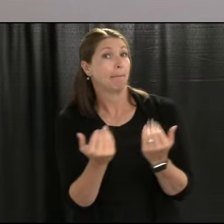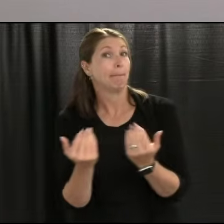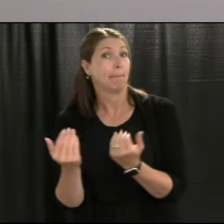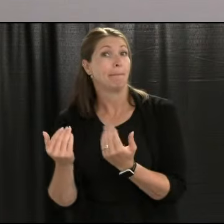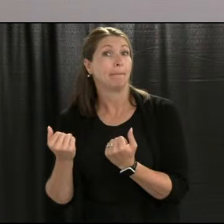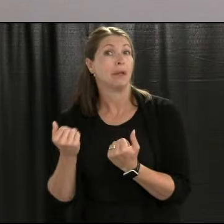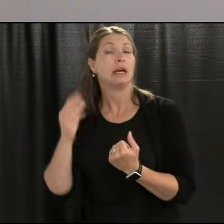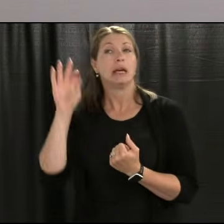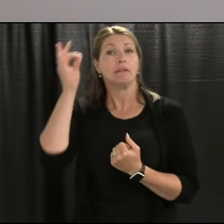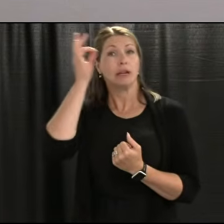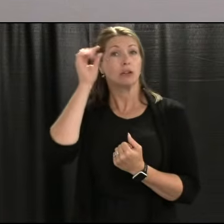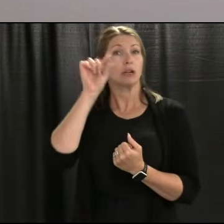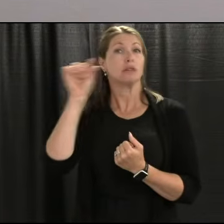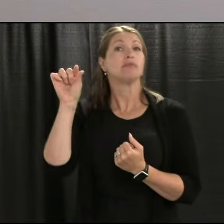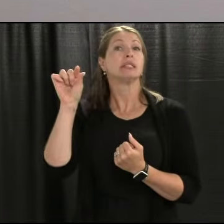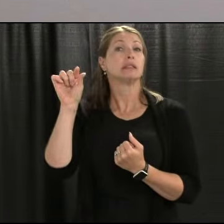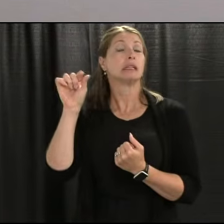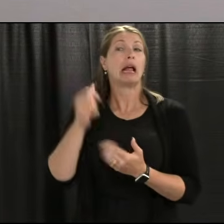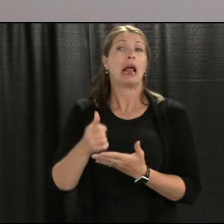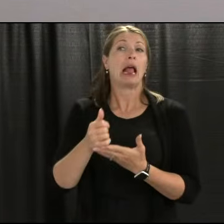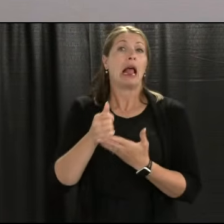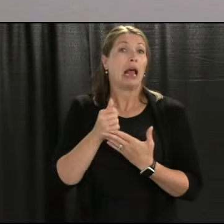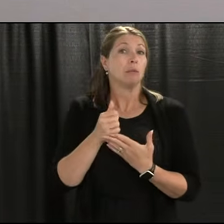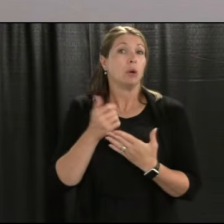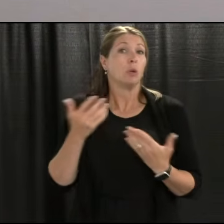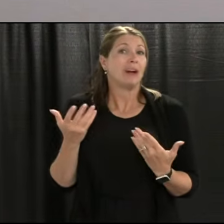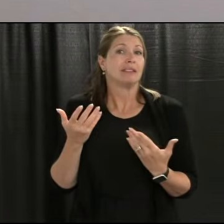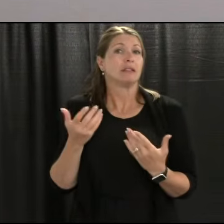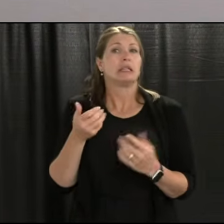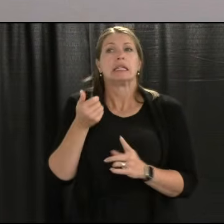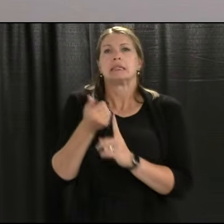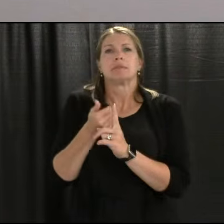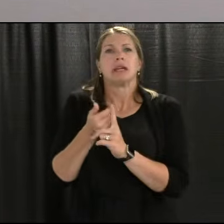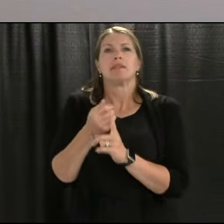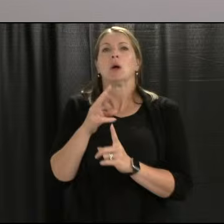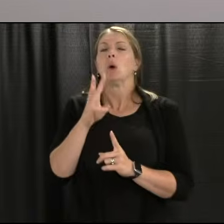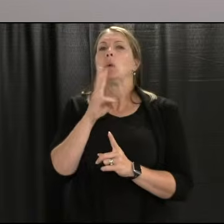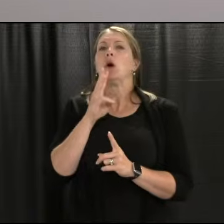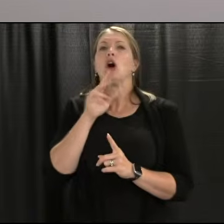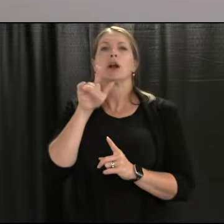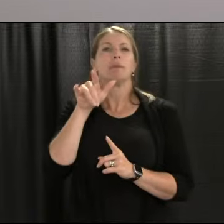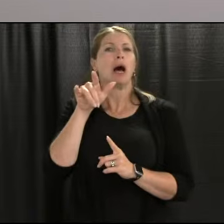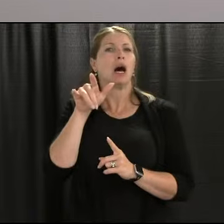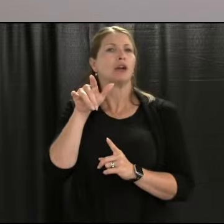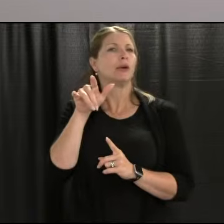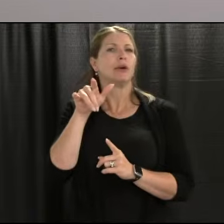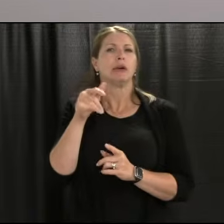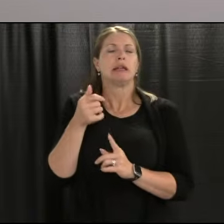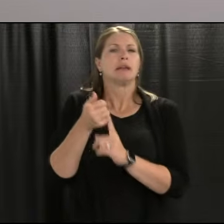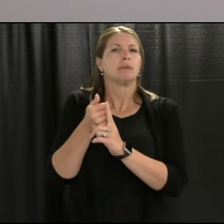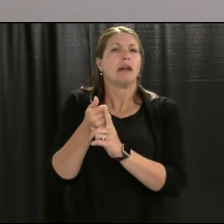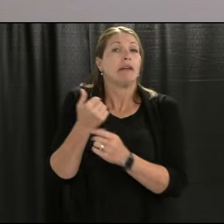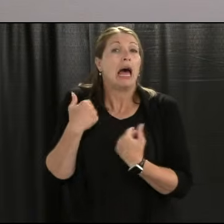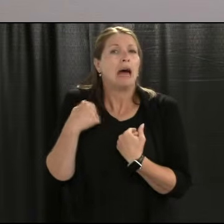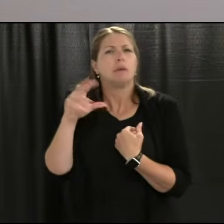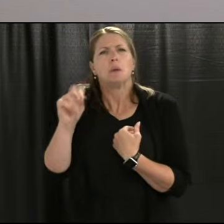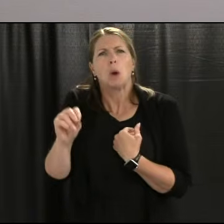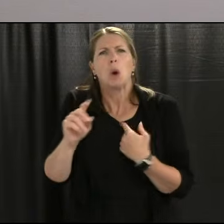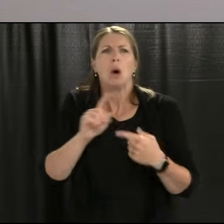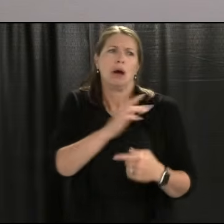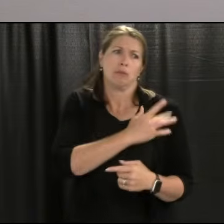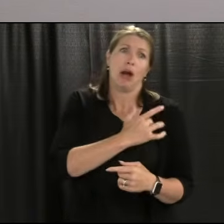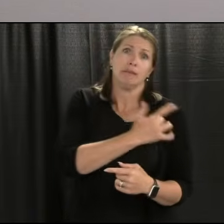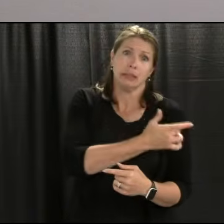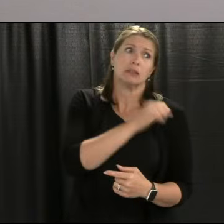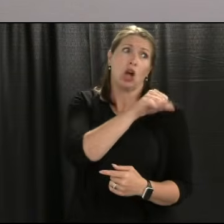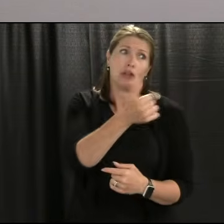federal government can help us with, because as we've discussed, they don't have water bombers, they don't have assets that can help fire suppression, but they have and they will continue to